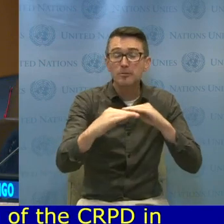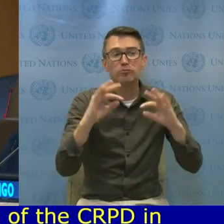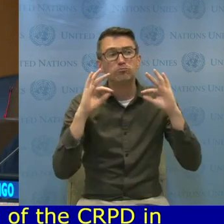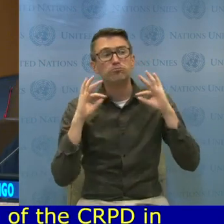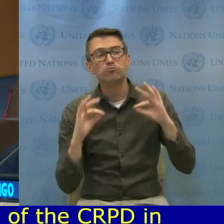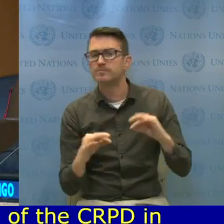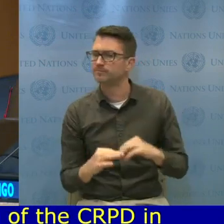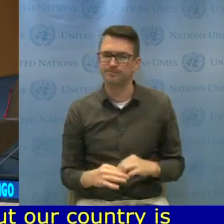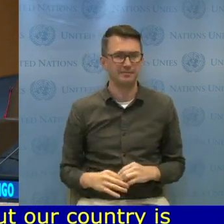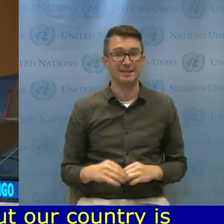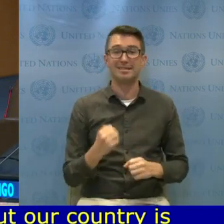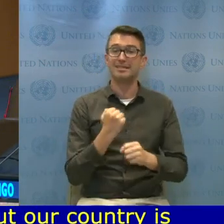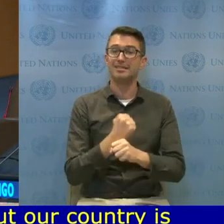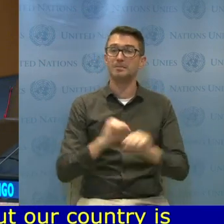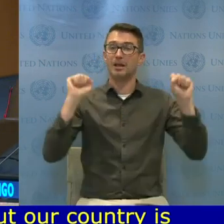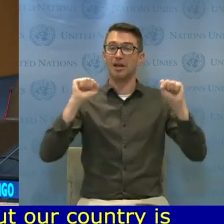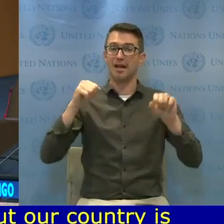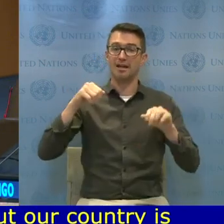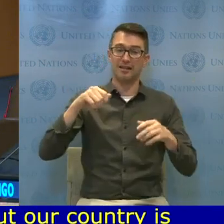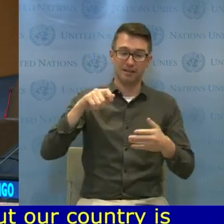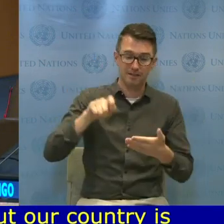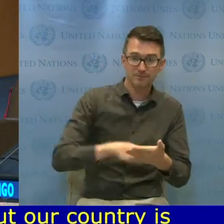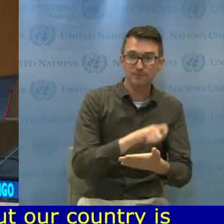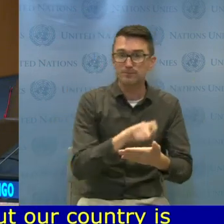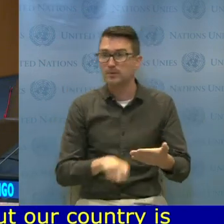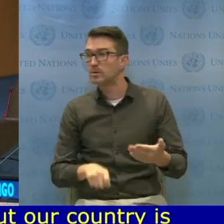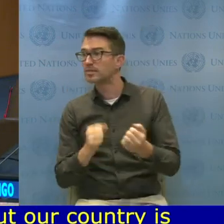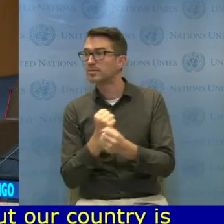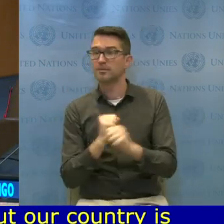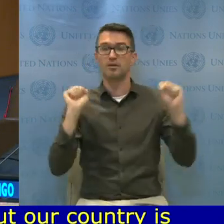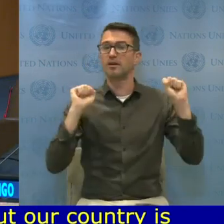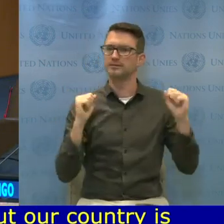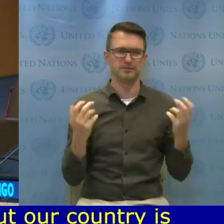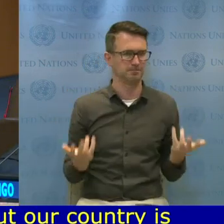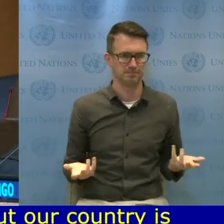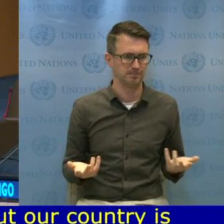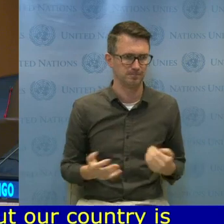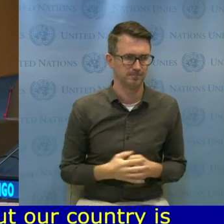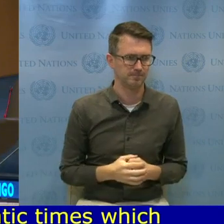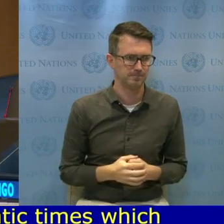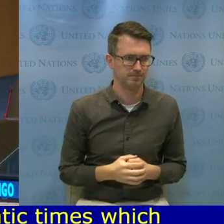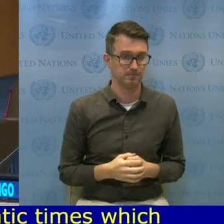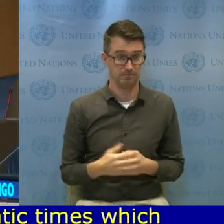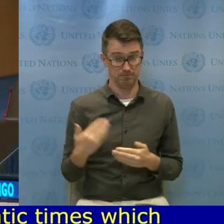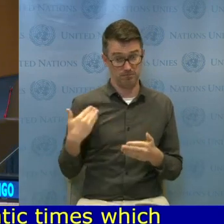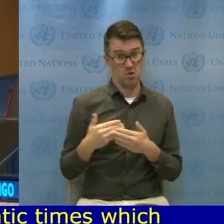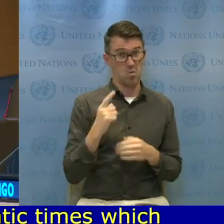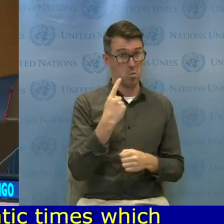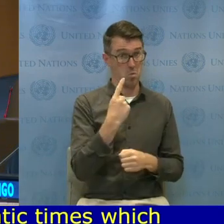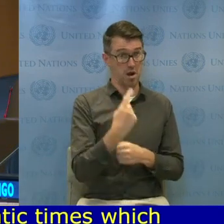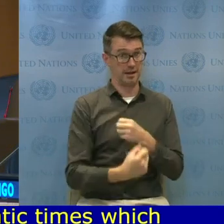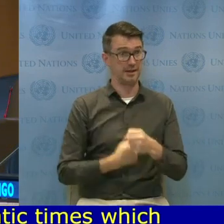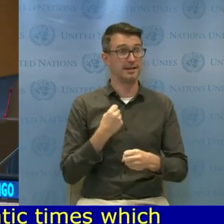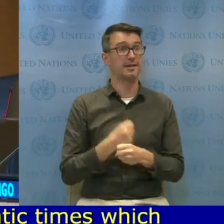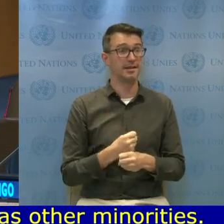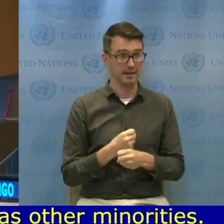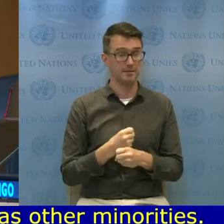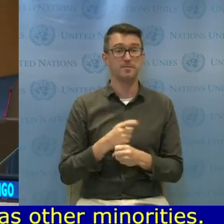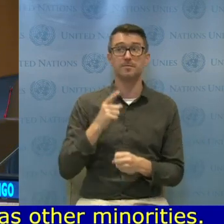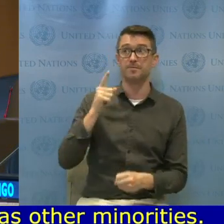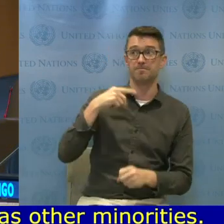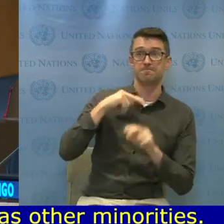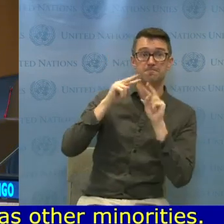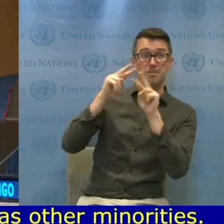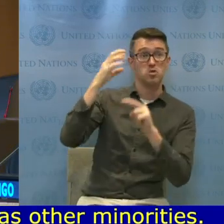minorities. Let's remember that in the last year, during the current government actions, the country experienced